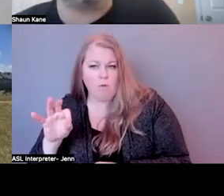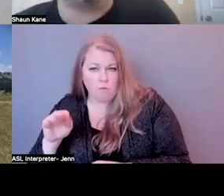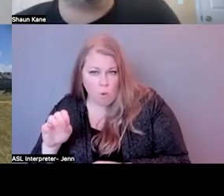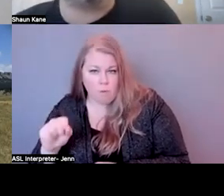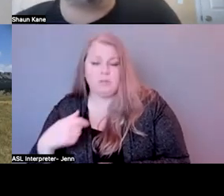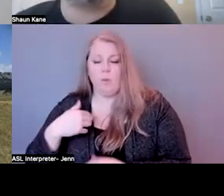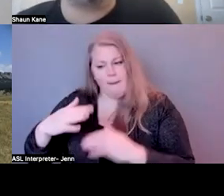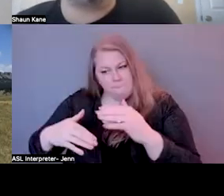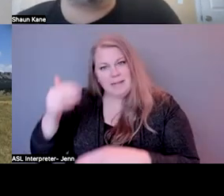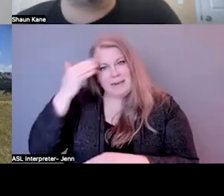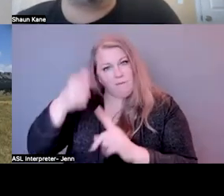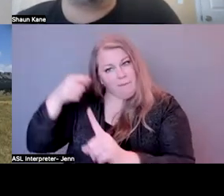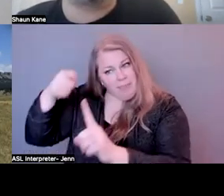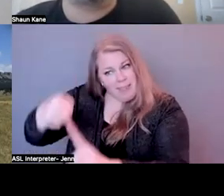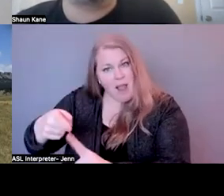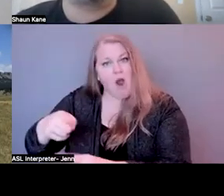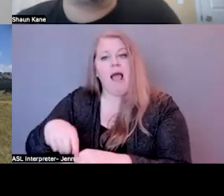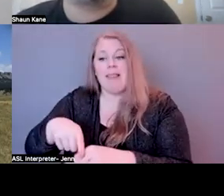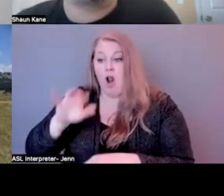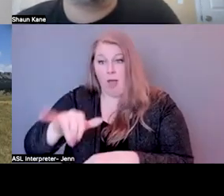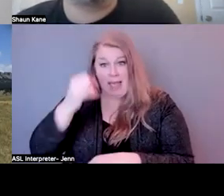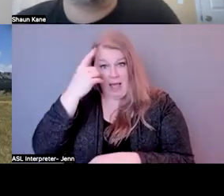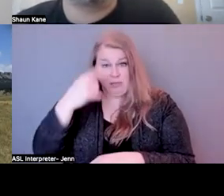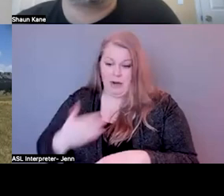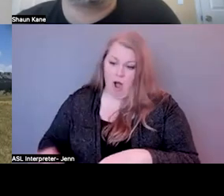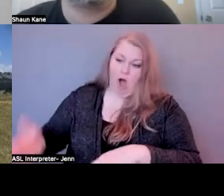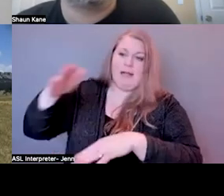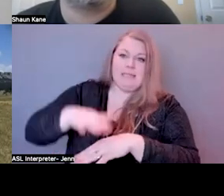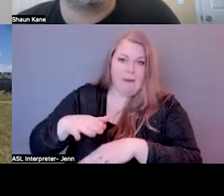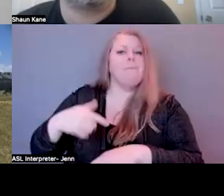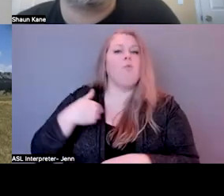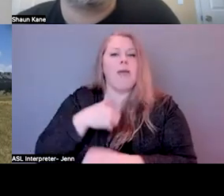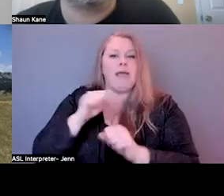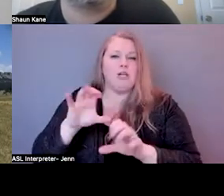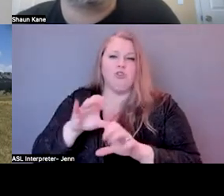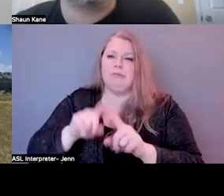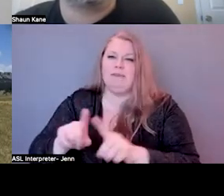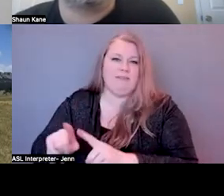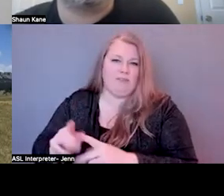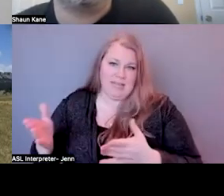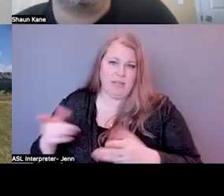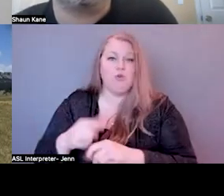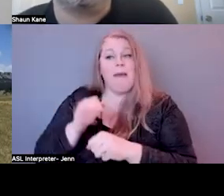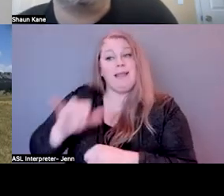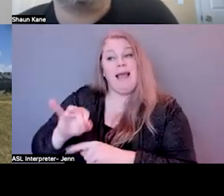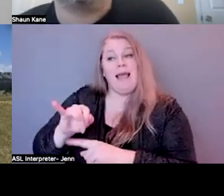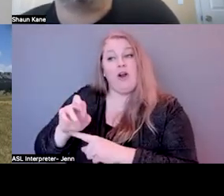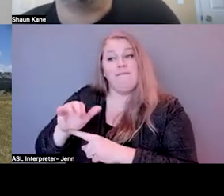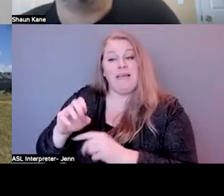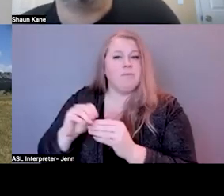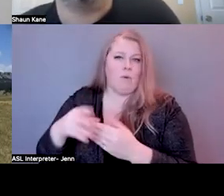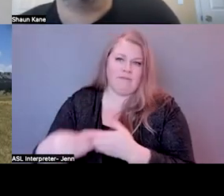our understanding from that. And then on top of that understanding, there are many other things we can do to make those interfaces more